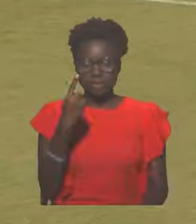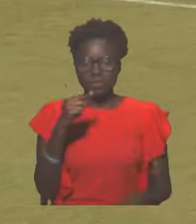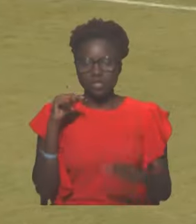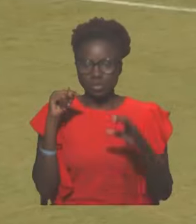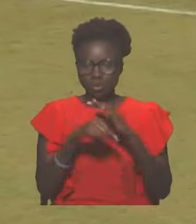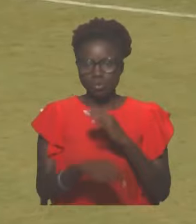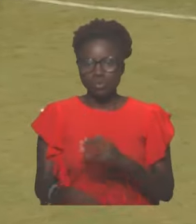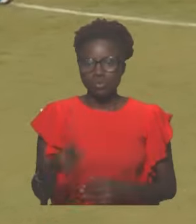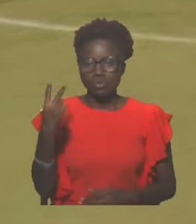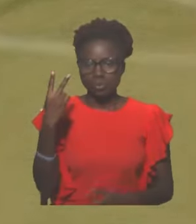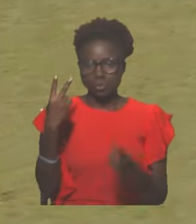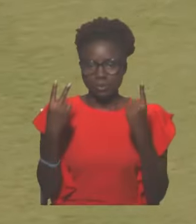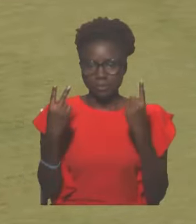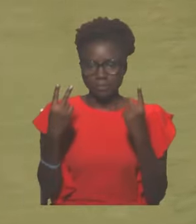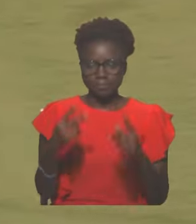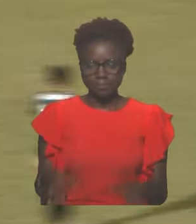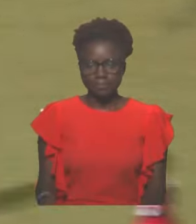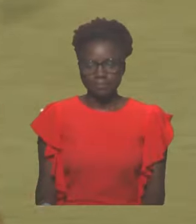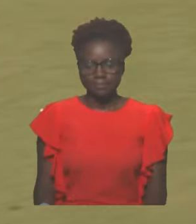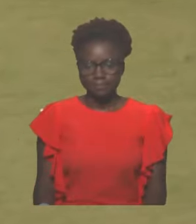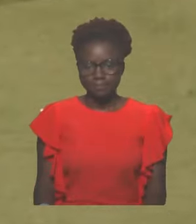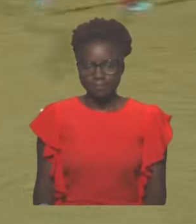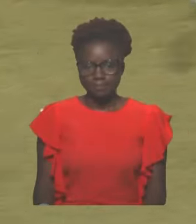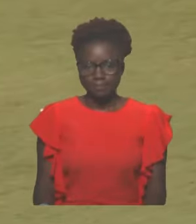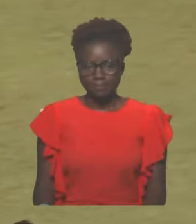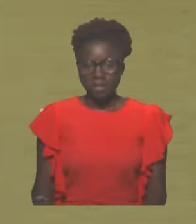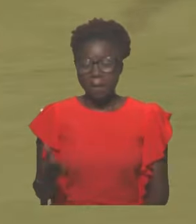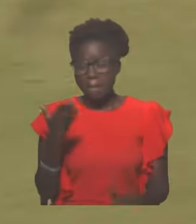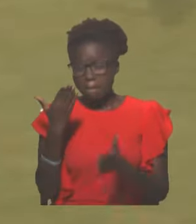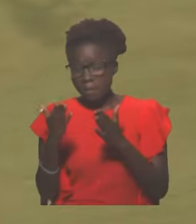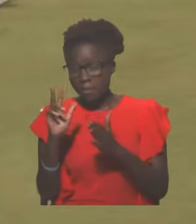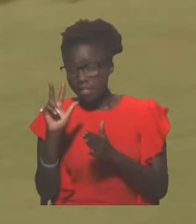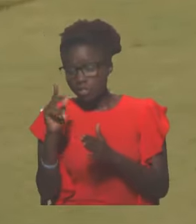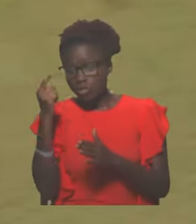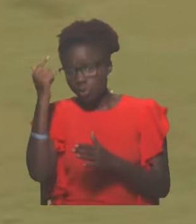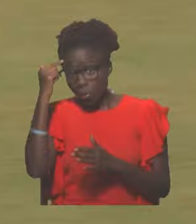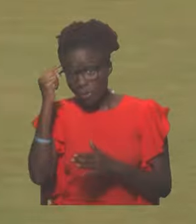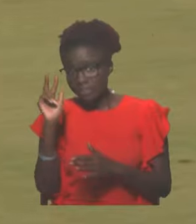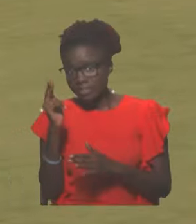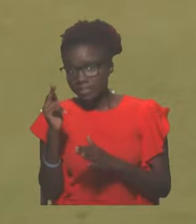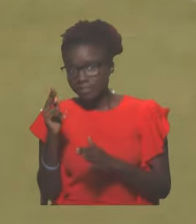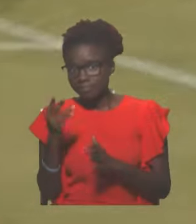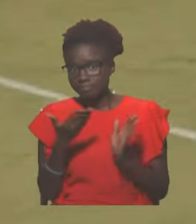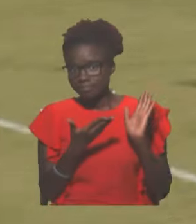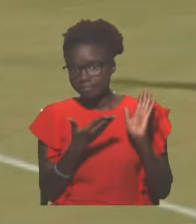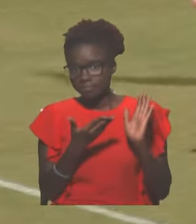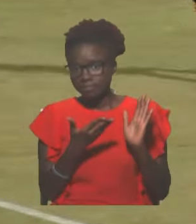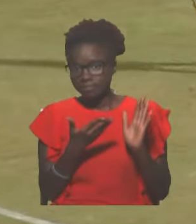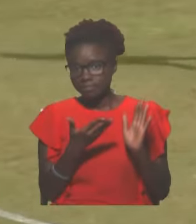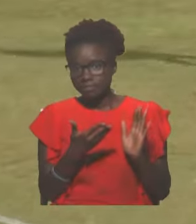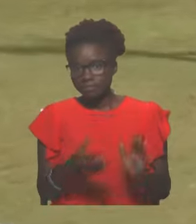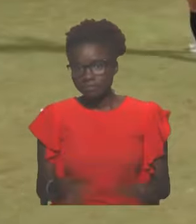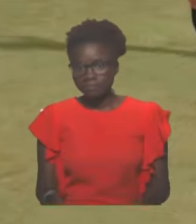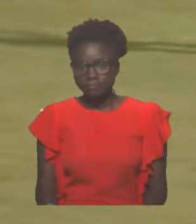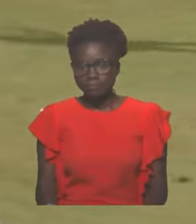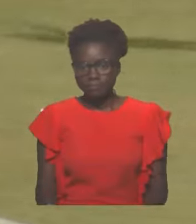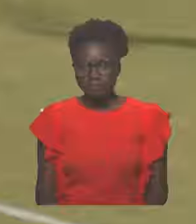2-1 the score. Thomas nearly created a third when she found an open Kayla McKenna, who struck the side netting.